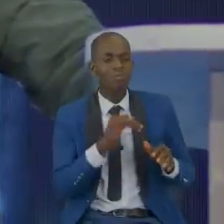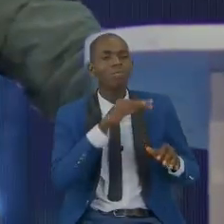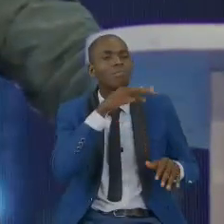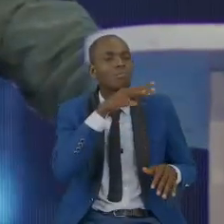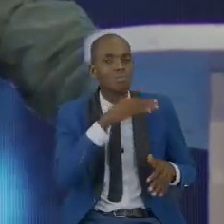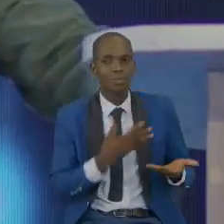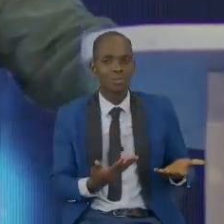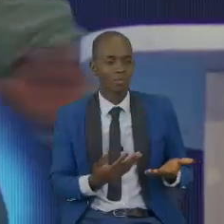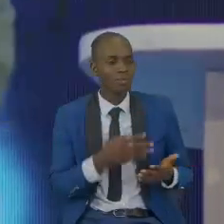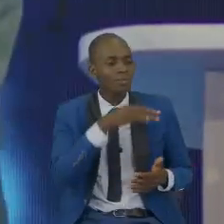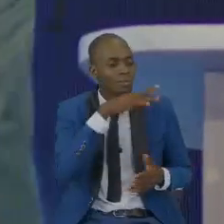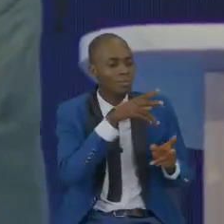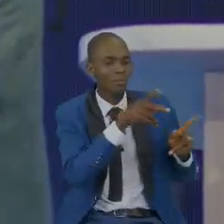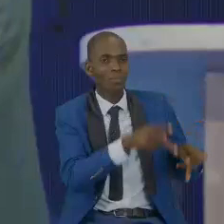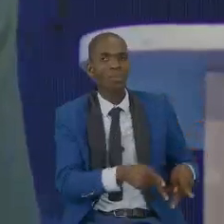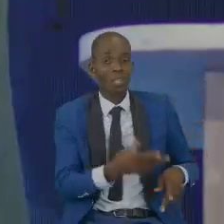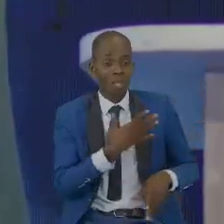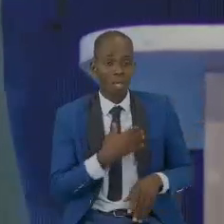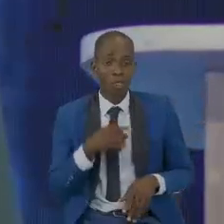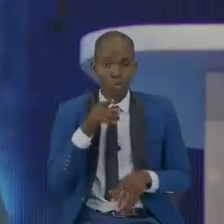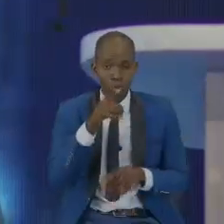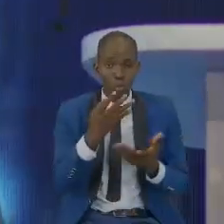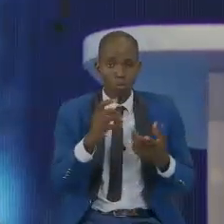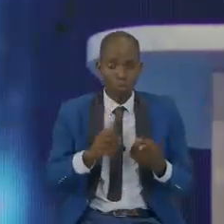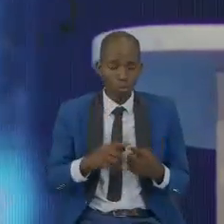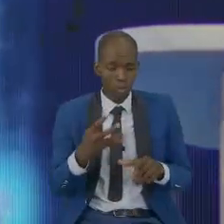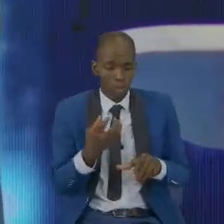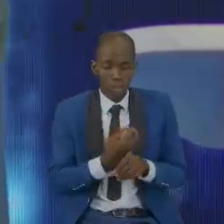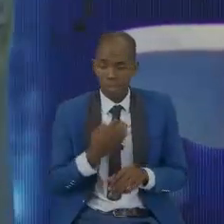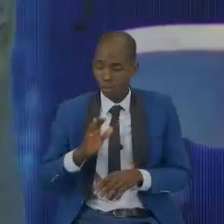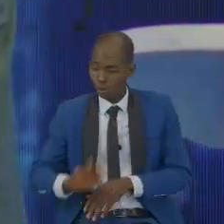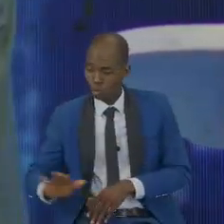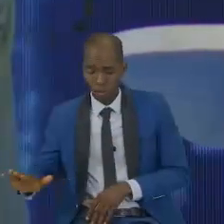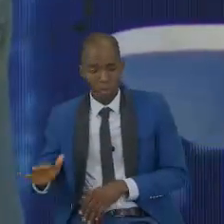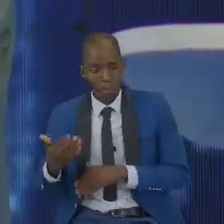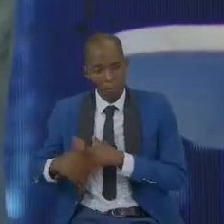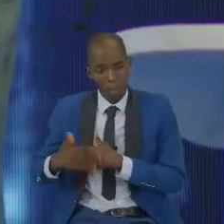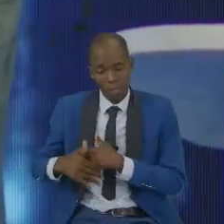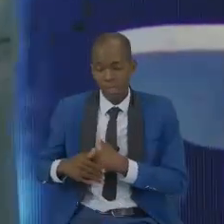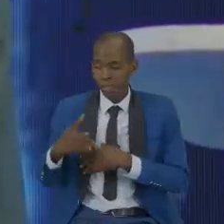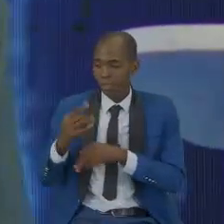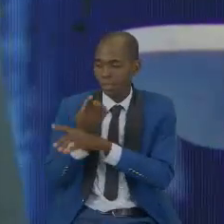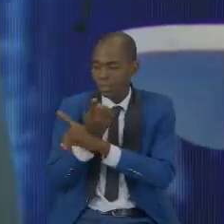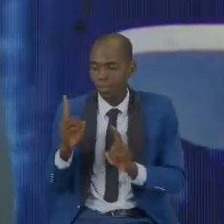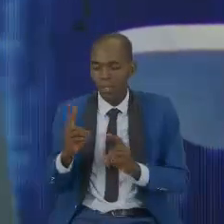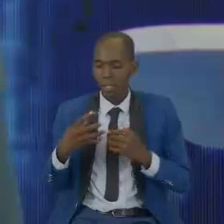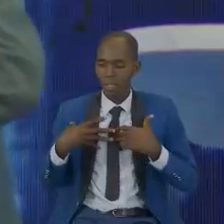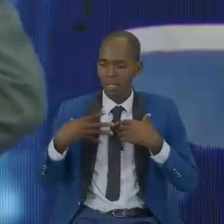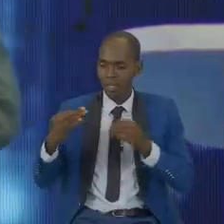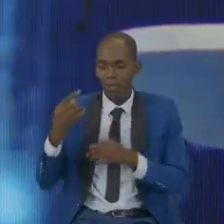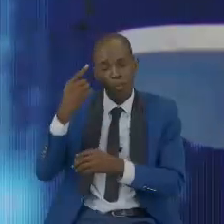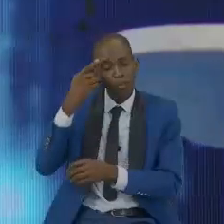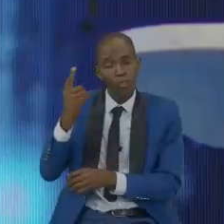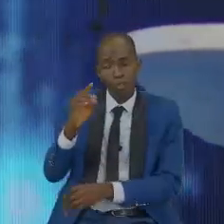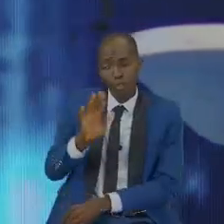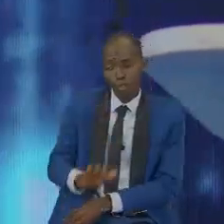and defiled. And you want me to take the children's bread, the deliverance and the healing belonging to the